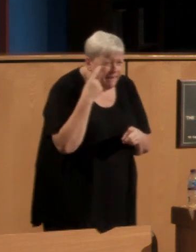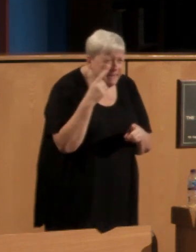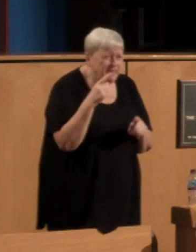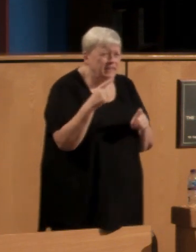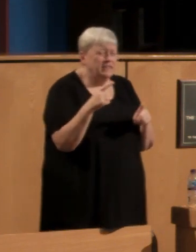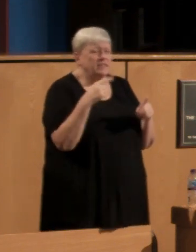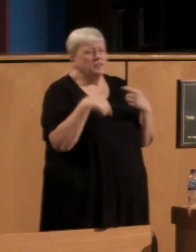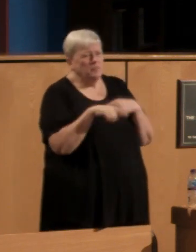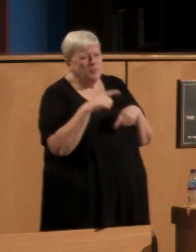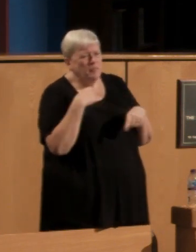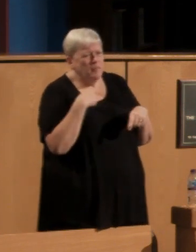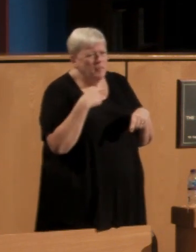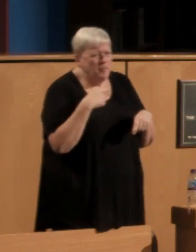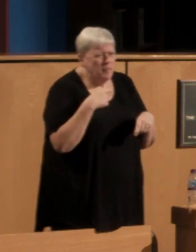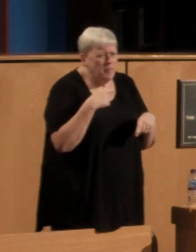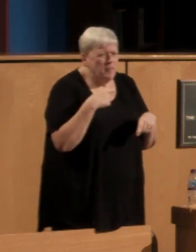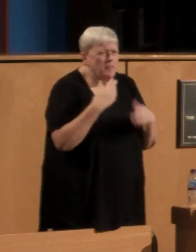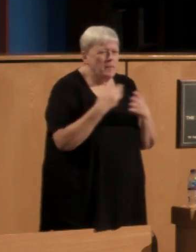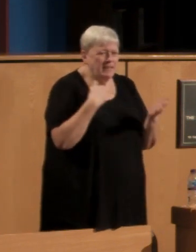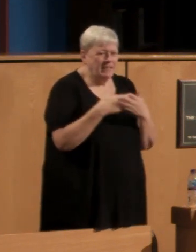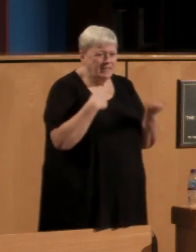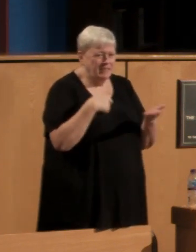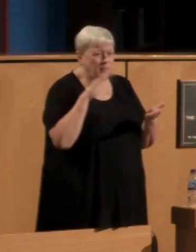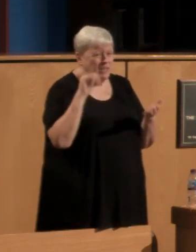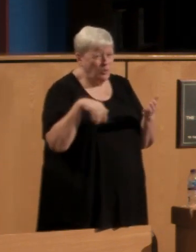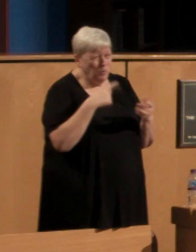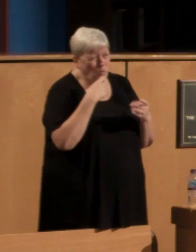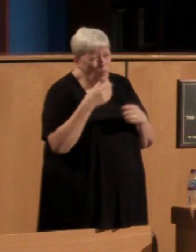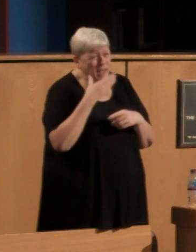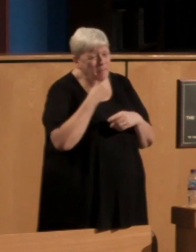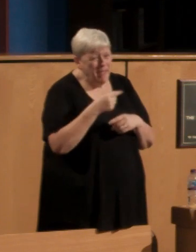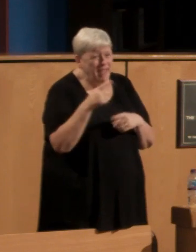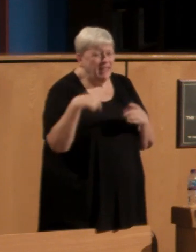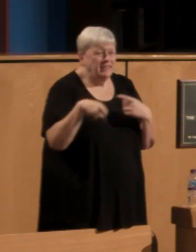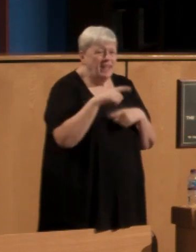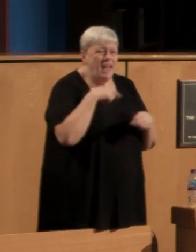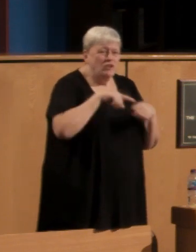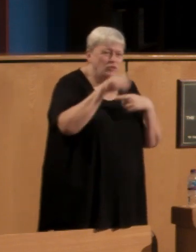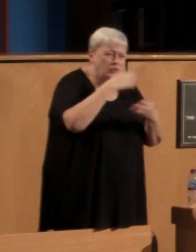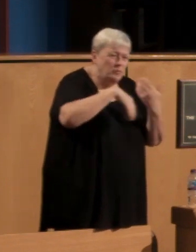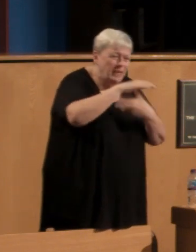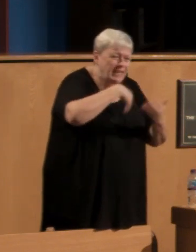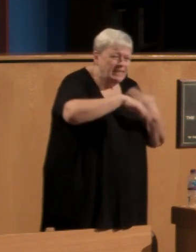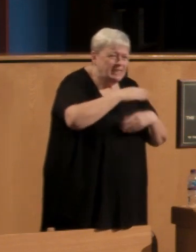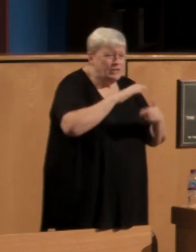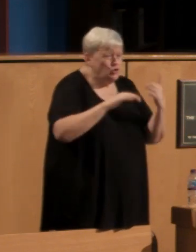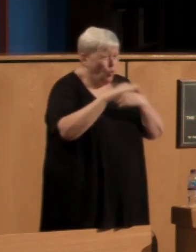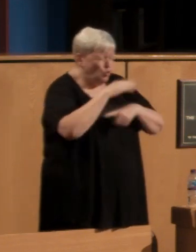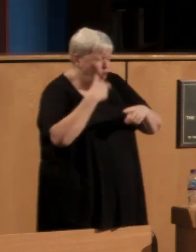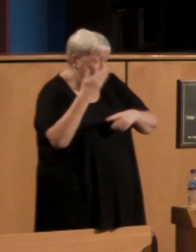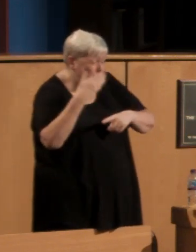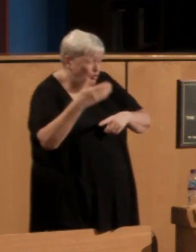my players are straight white men, and I do try to mix in a little bit of social commentary